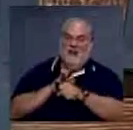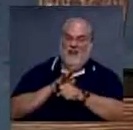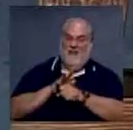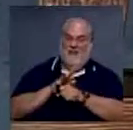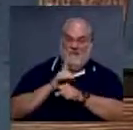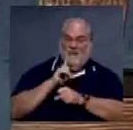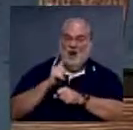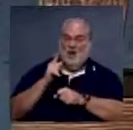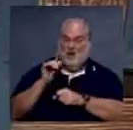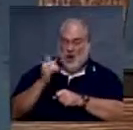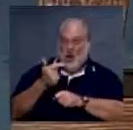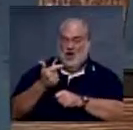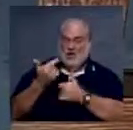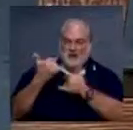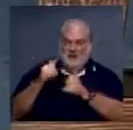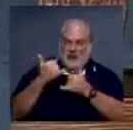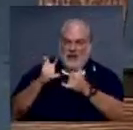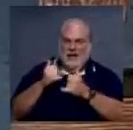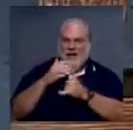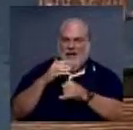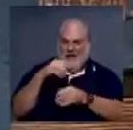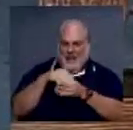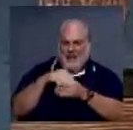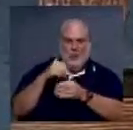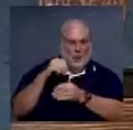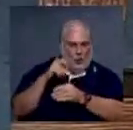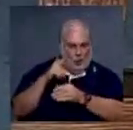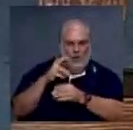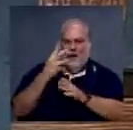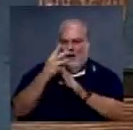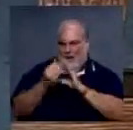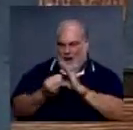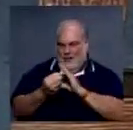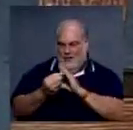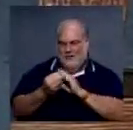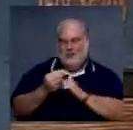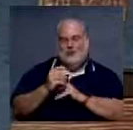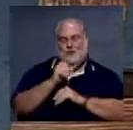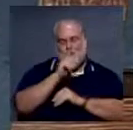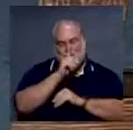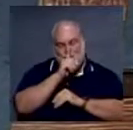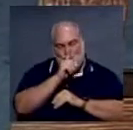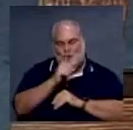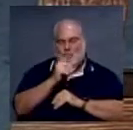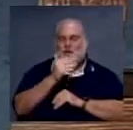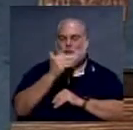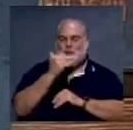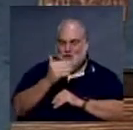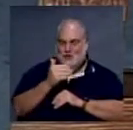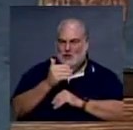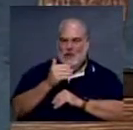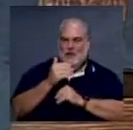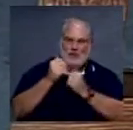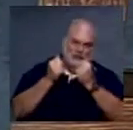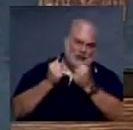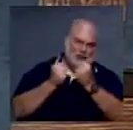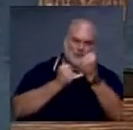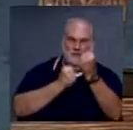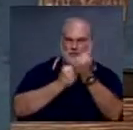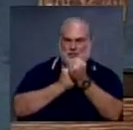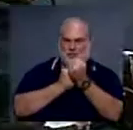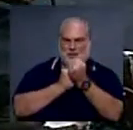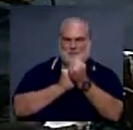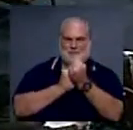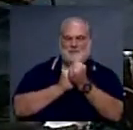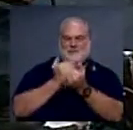for a big dog to play and/or outside. So we just think it'll be a really great asset to our neighborhood, and we are in support of it. Thank